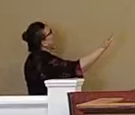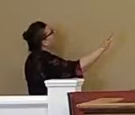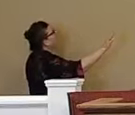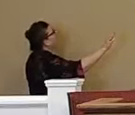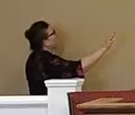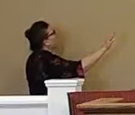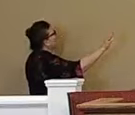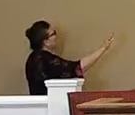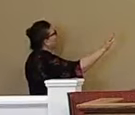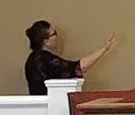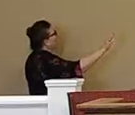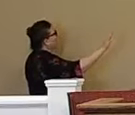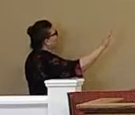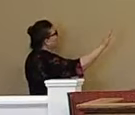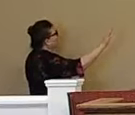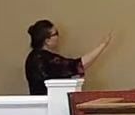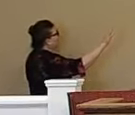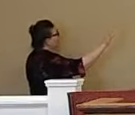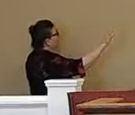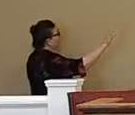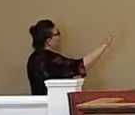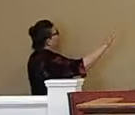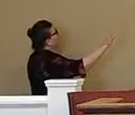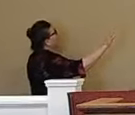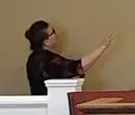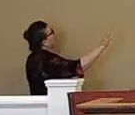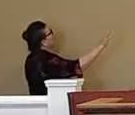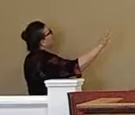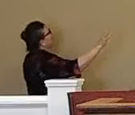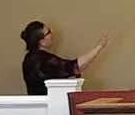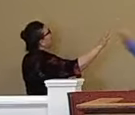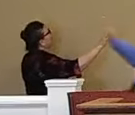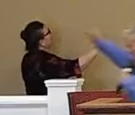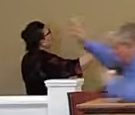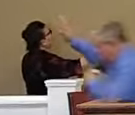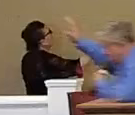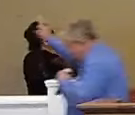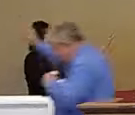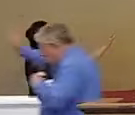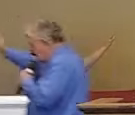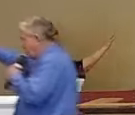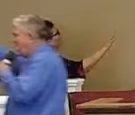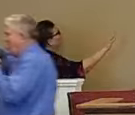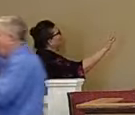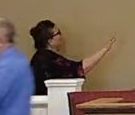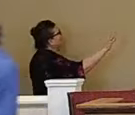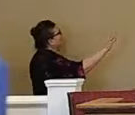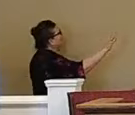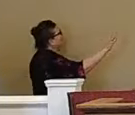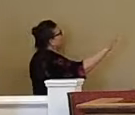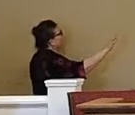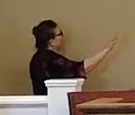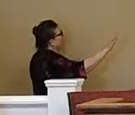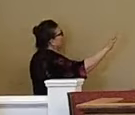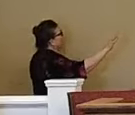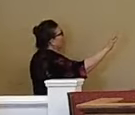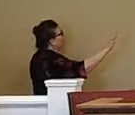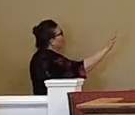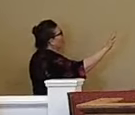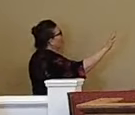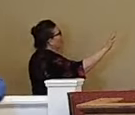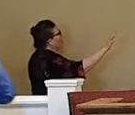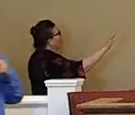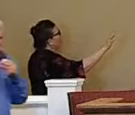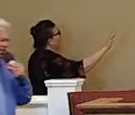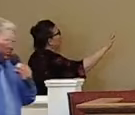My Lord and my God, in the name of Jesus right now, God, we love you. God, I love you. God, we love you, Lord. We worship you,